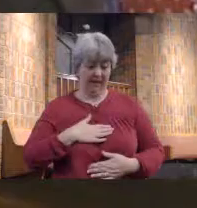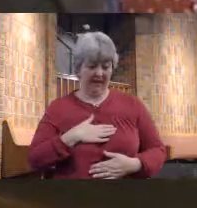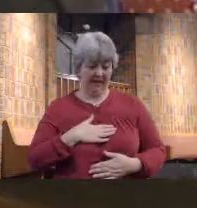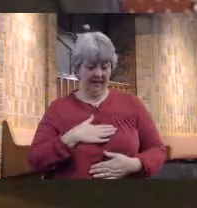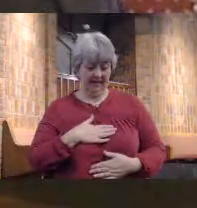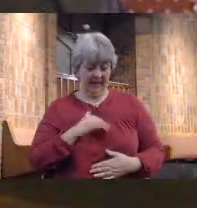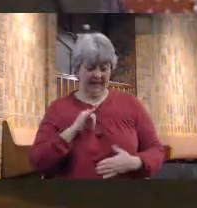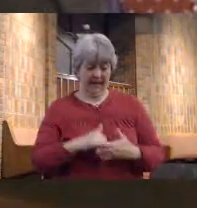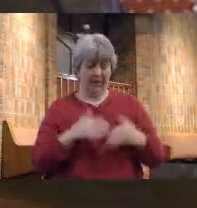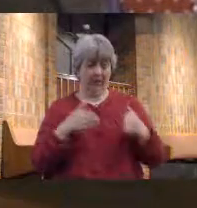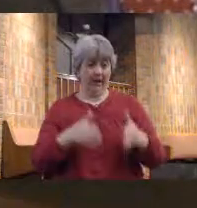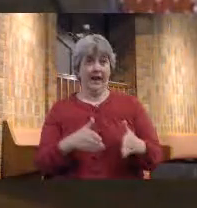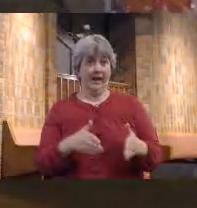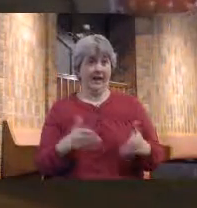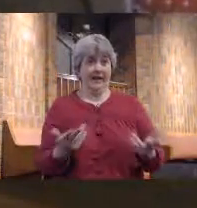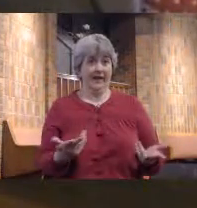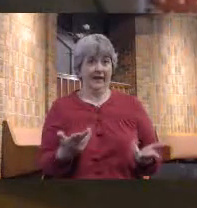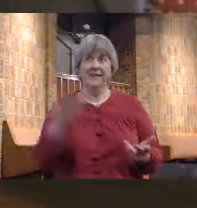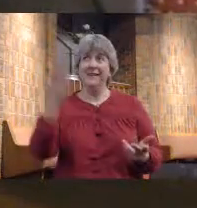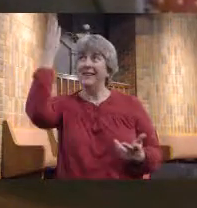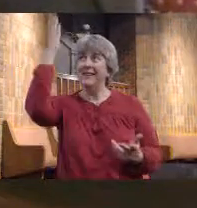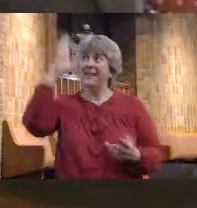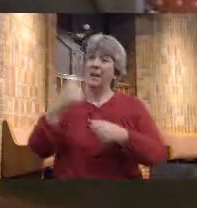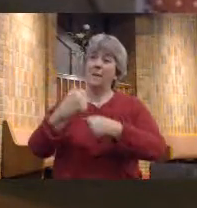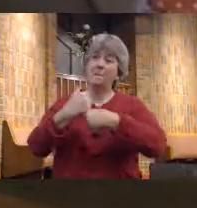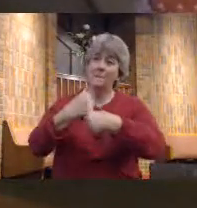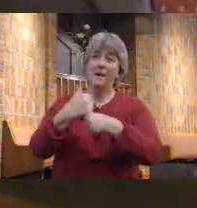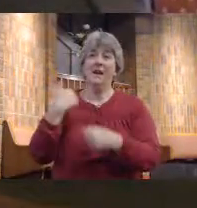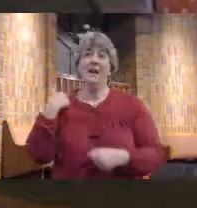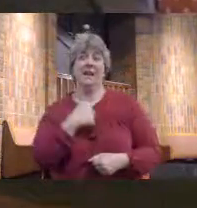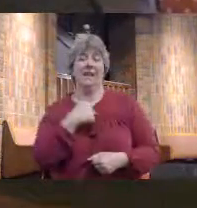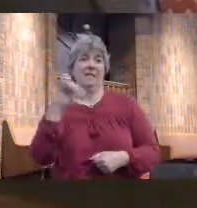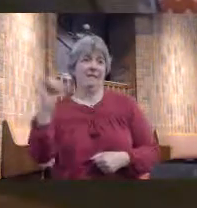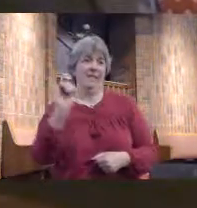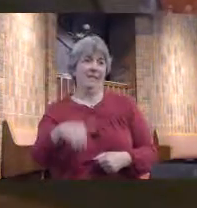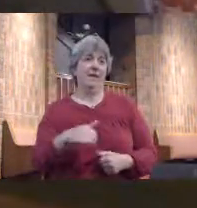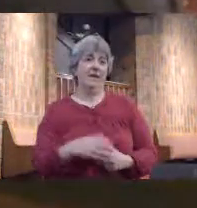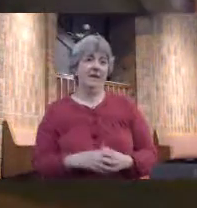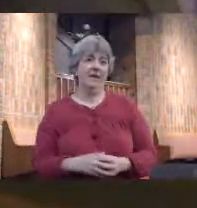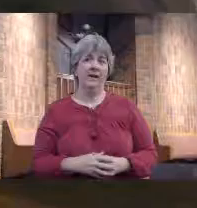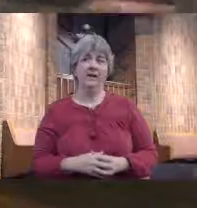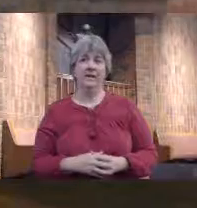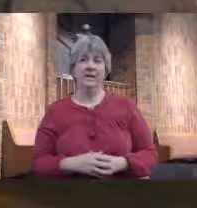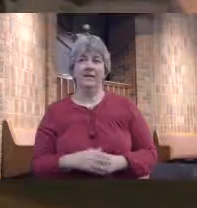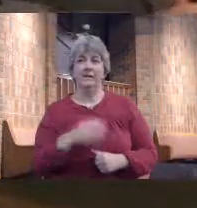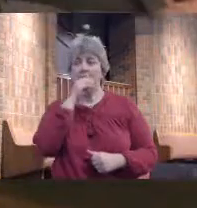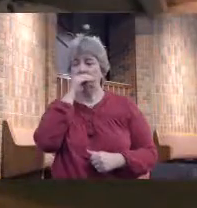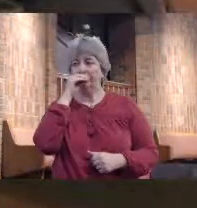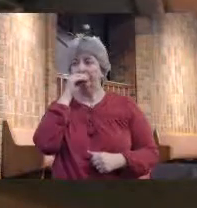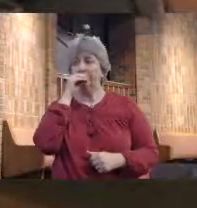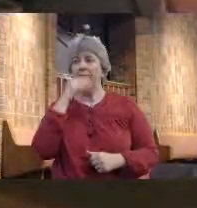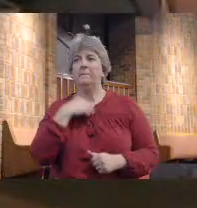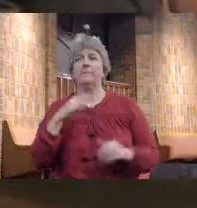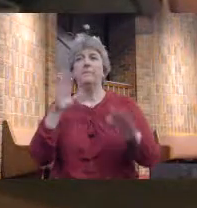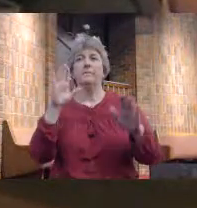God has made us this way. There's a wonderful story